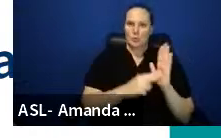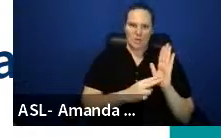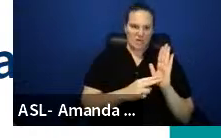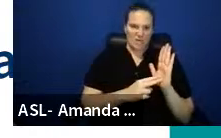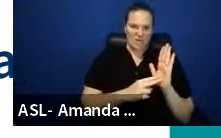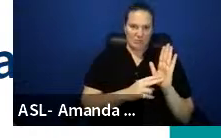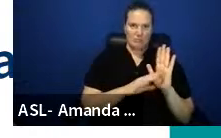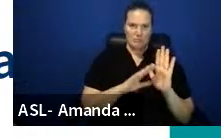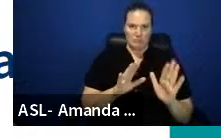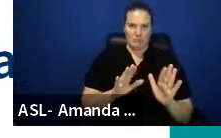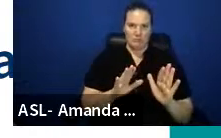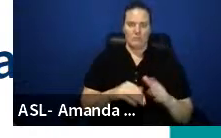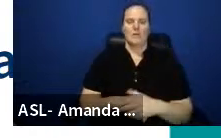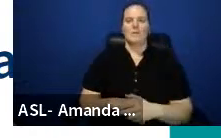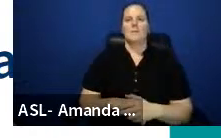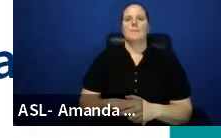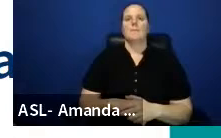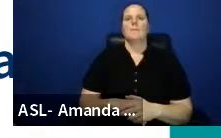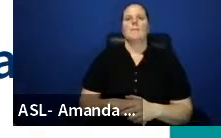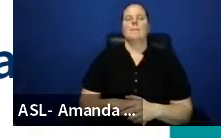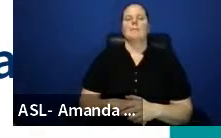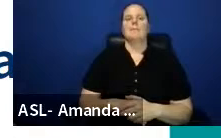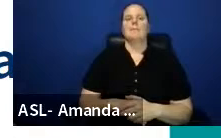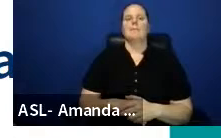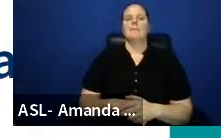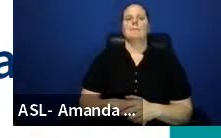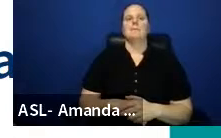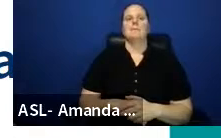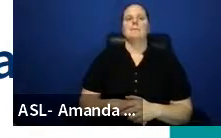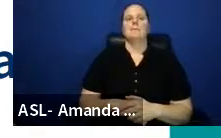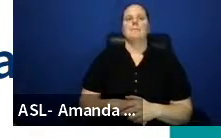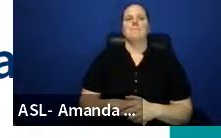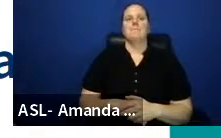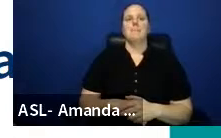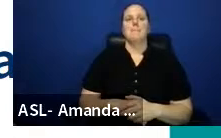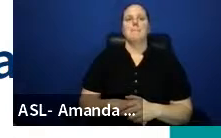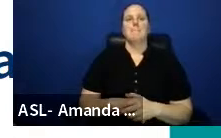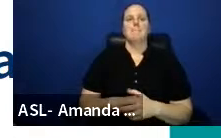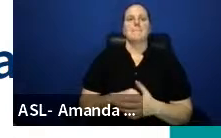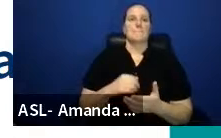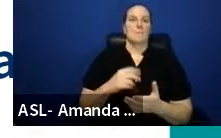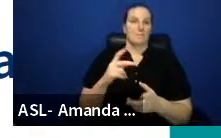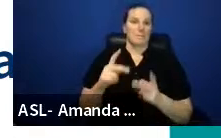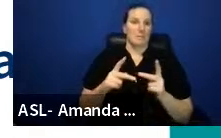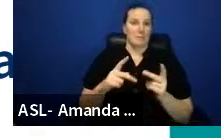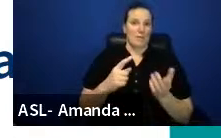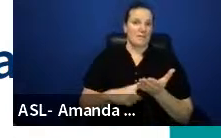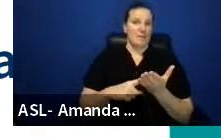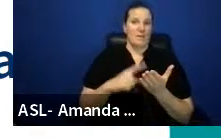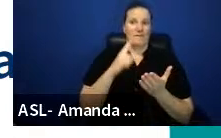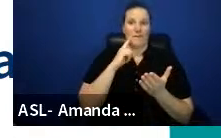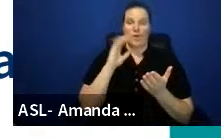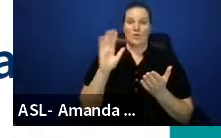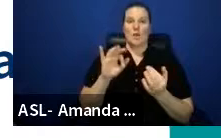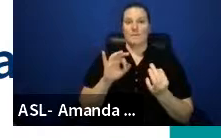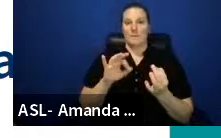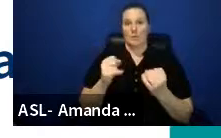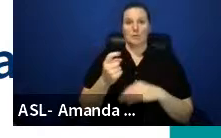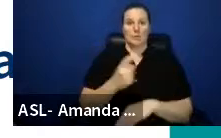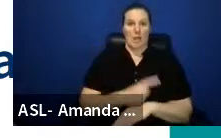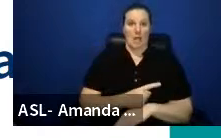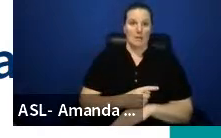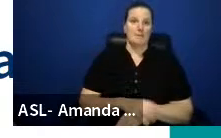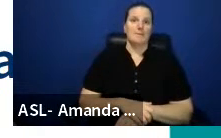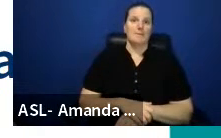for word, but we will get through them as best we can. So those that are on the table for your input here today